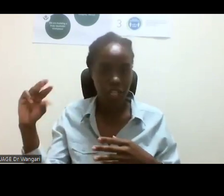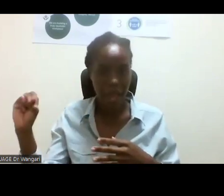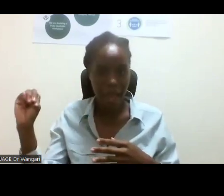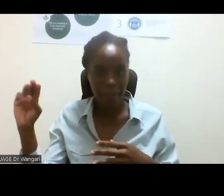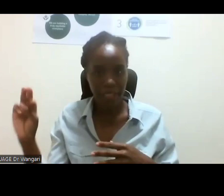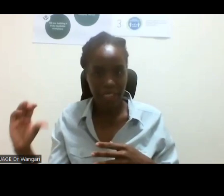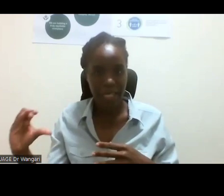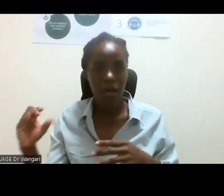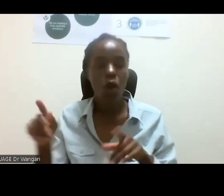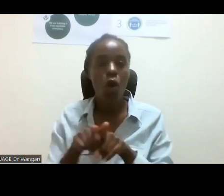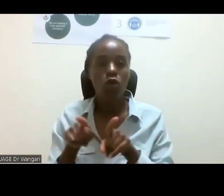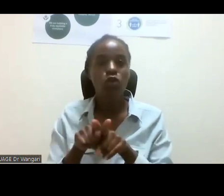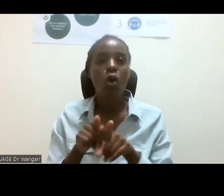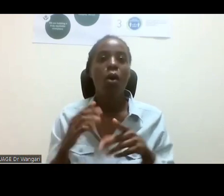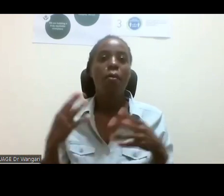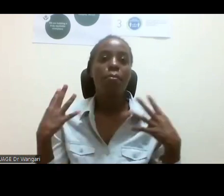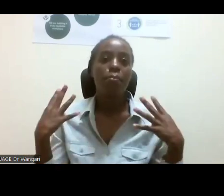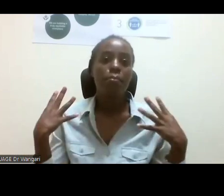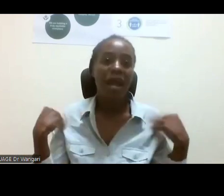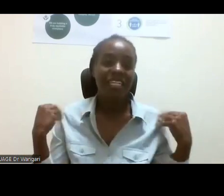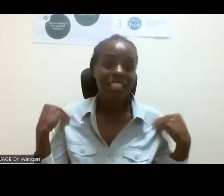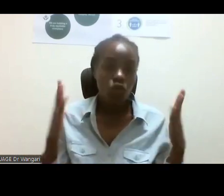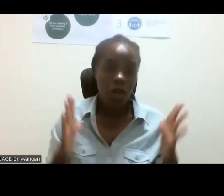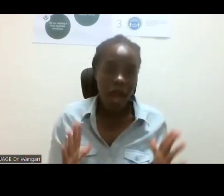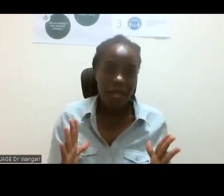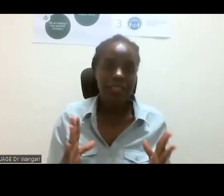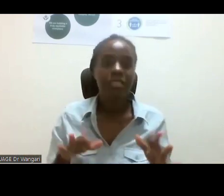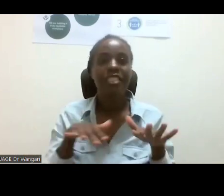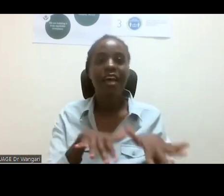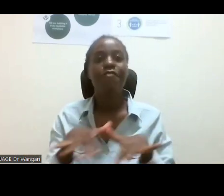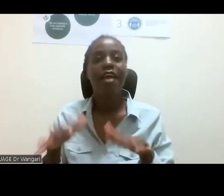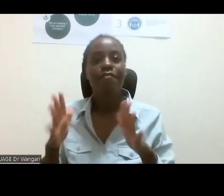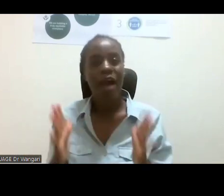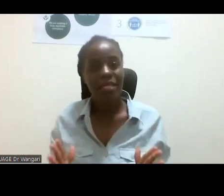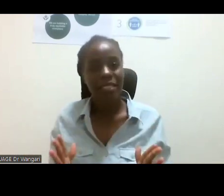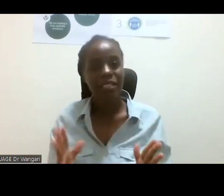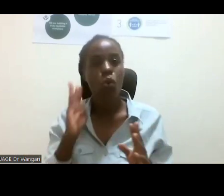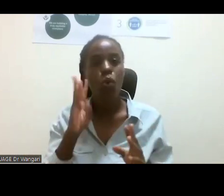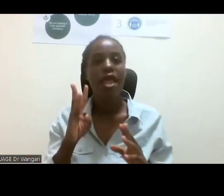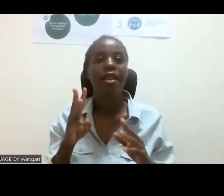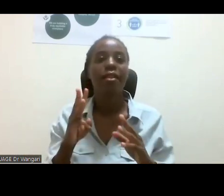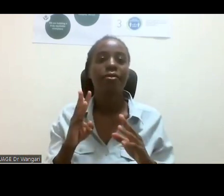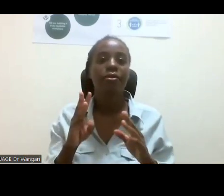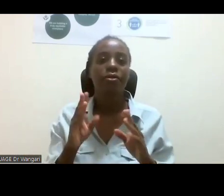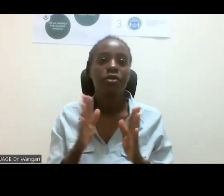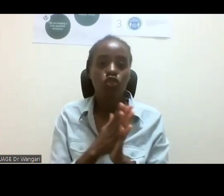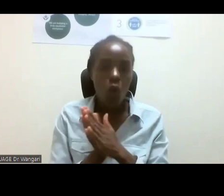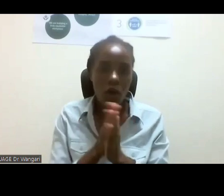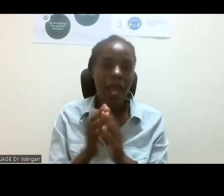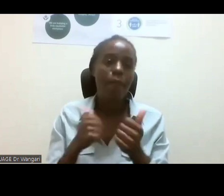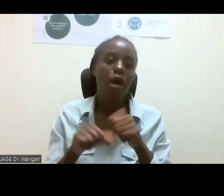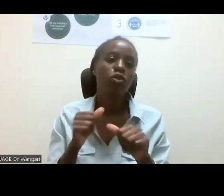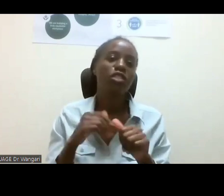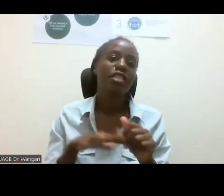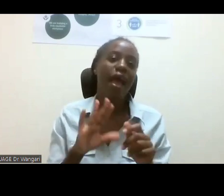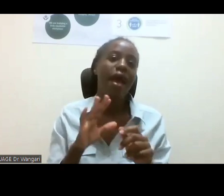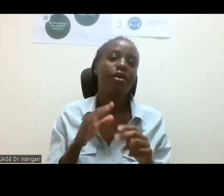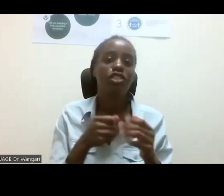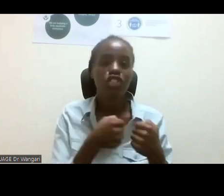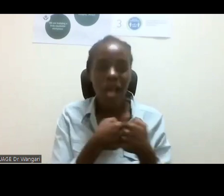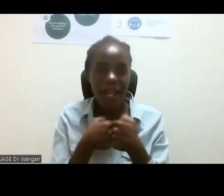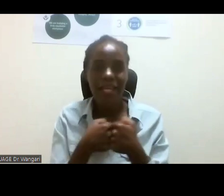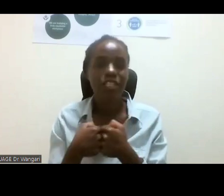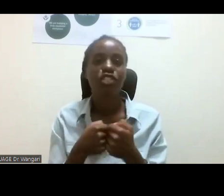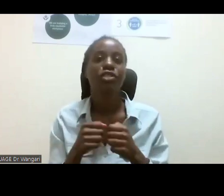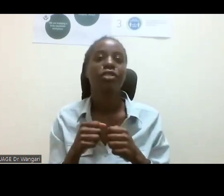practitioners and survivors on successes, challenges, and what more needs to be done to end medicalization